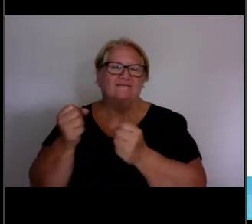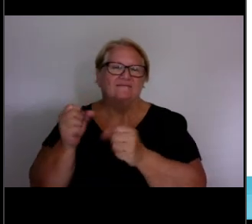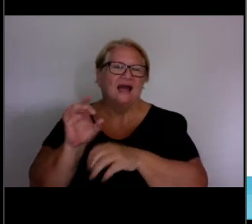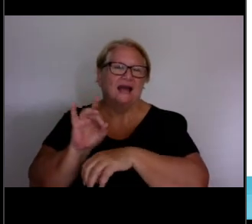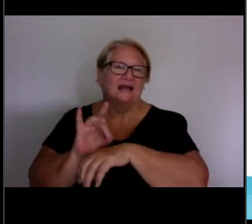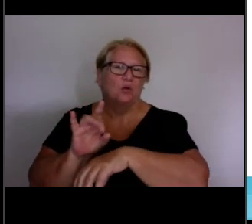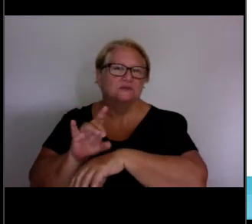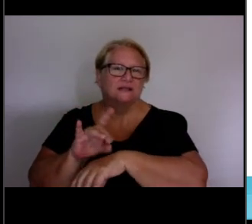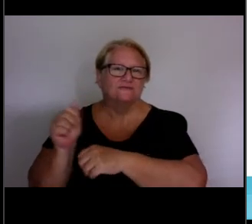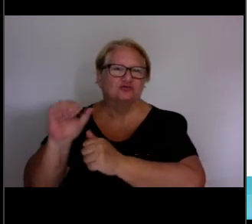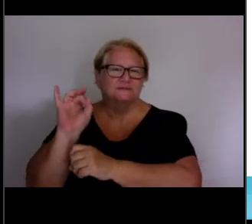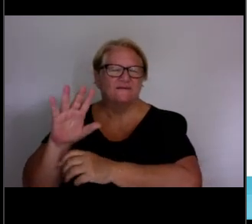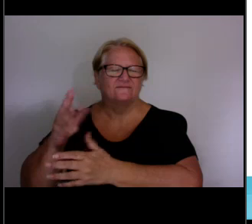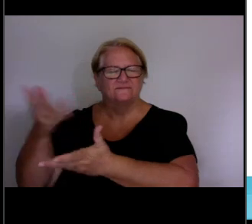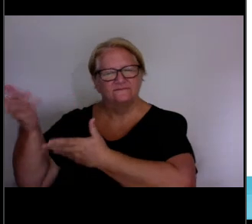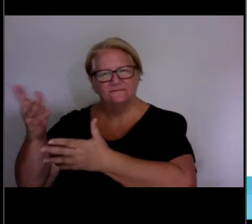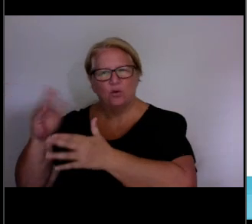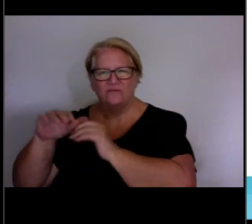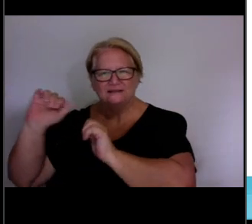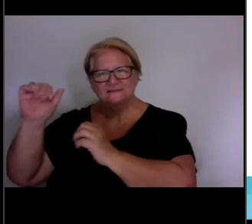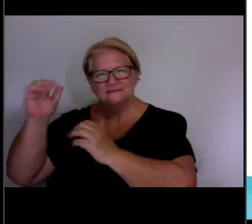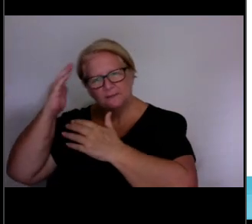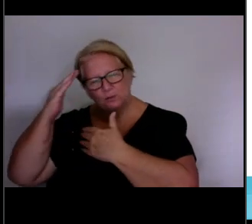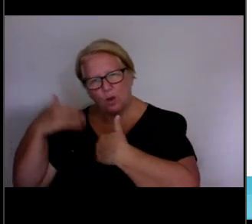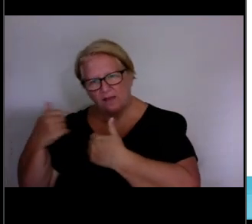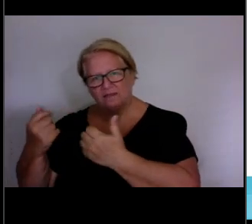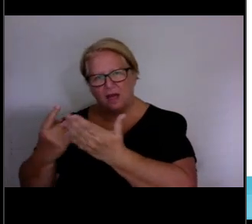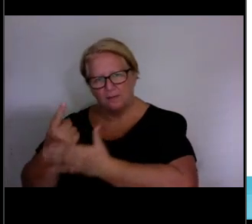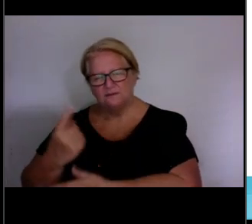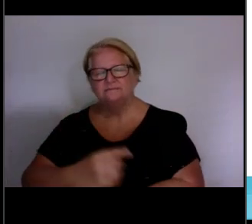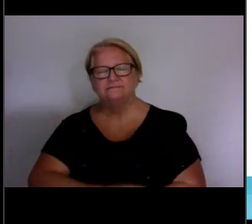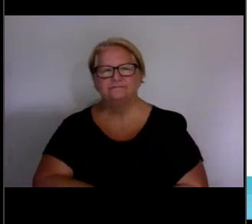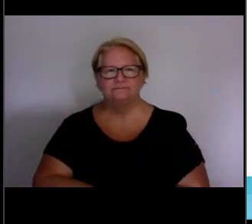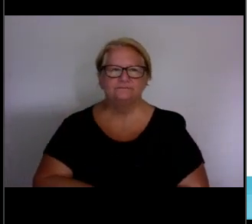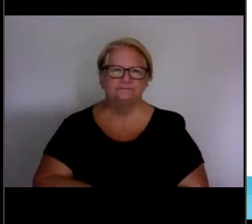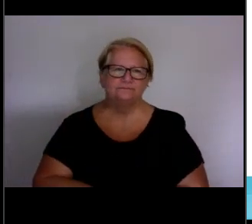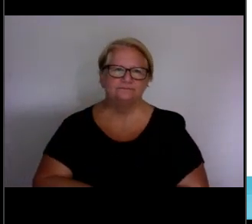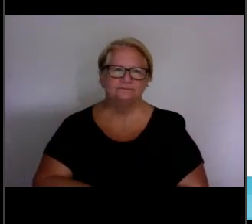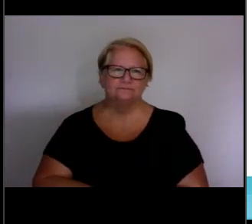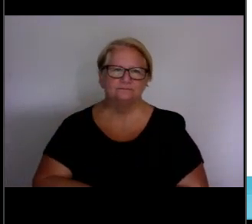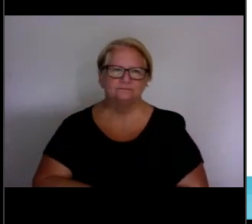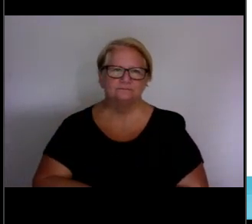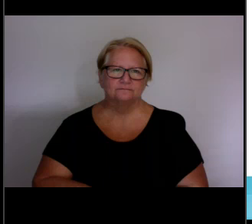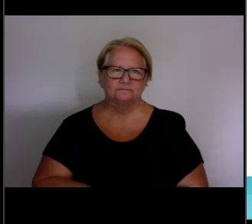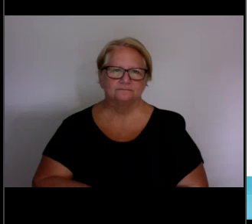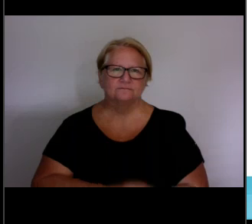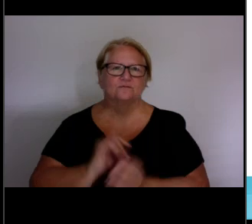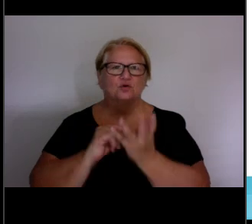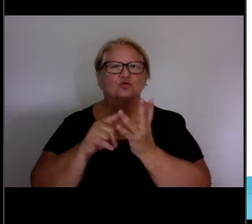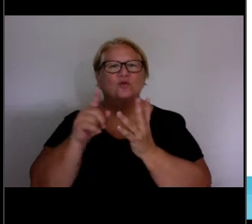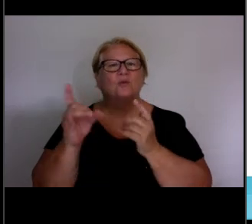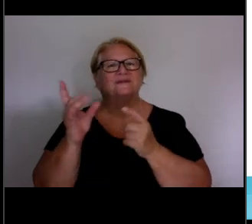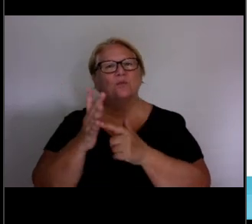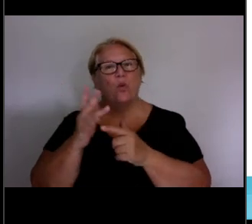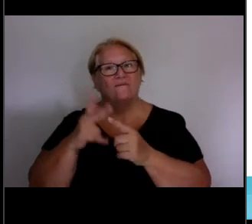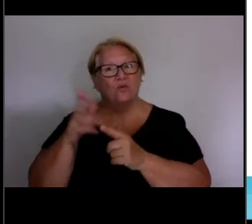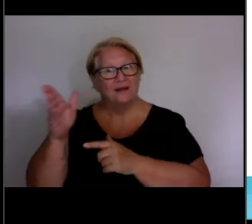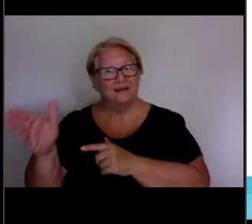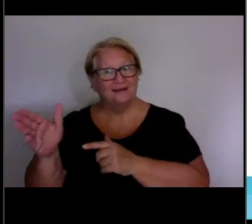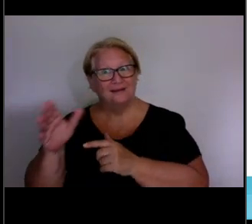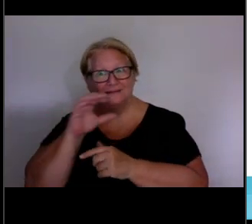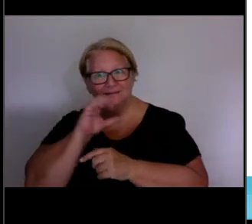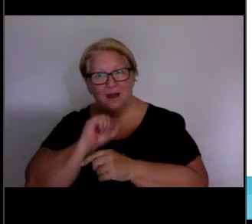other things that were stresses that were going on for him. And that was important in terms of him being able to actually reassure her that something like this wouldn't